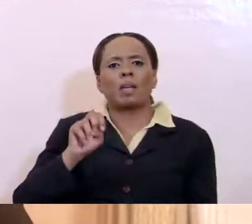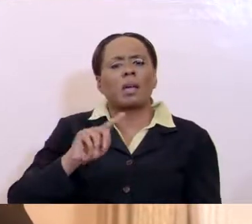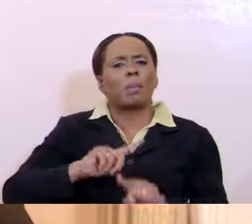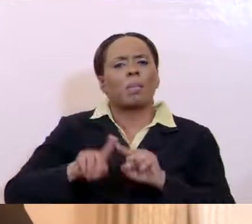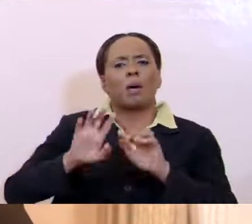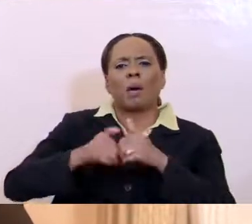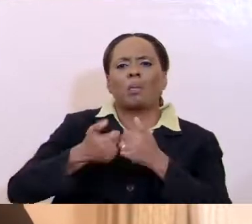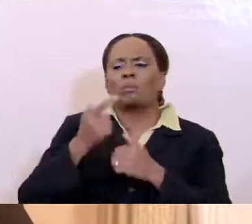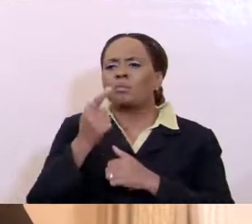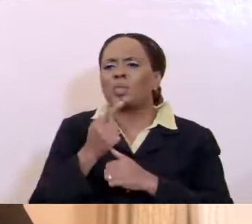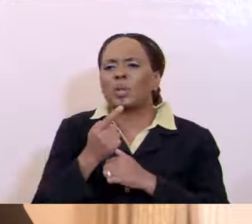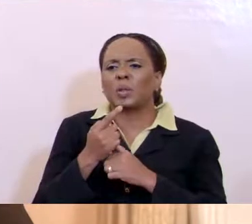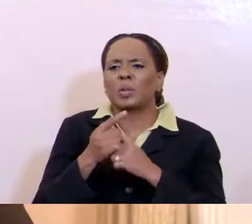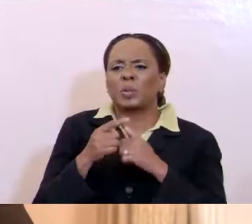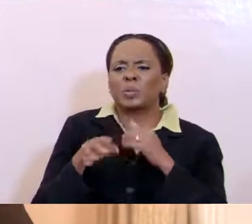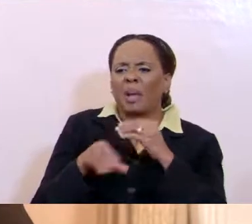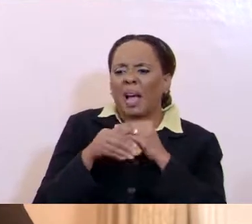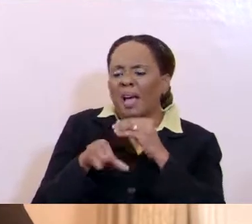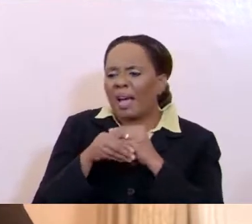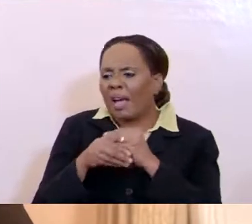a straightforward